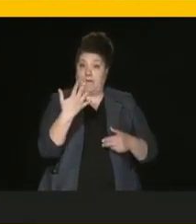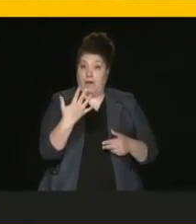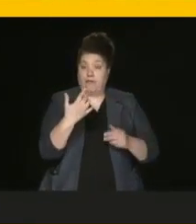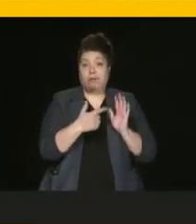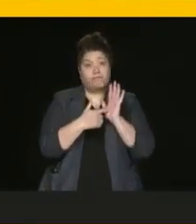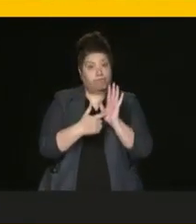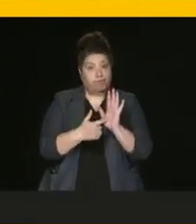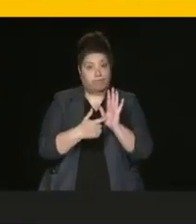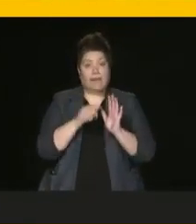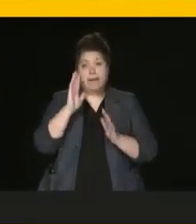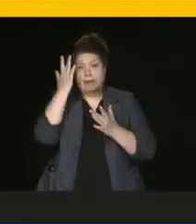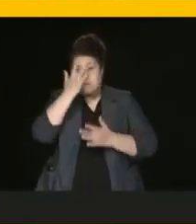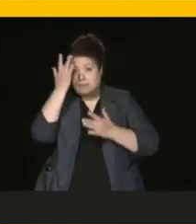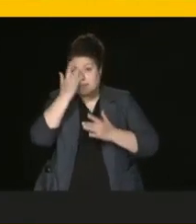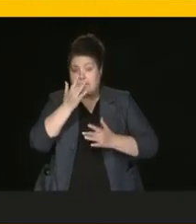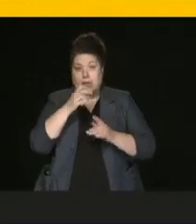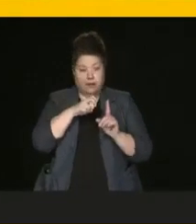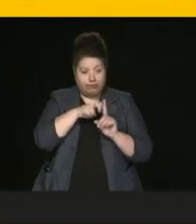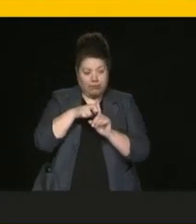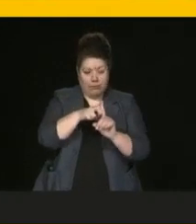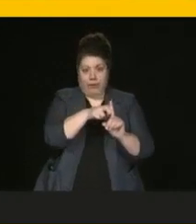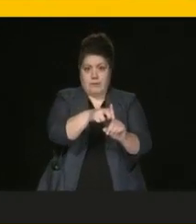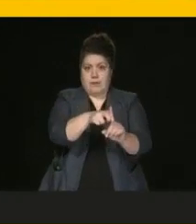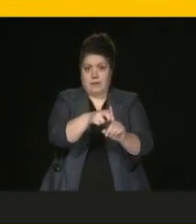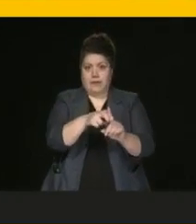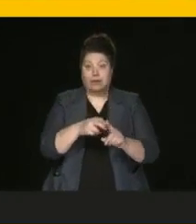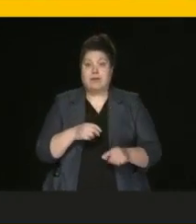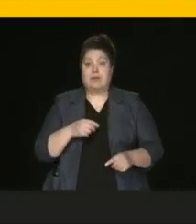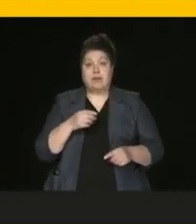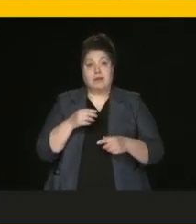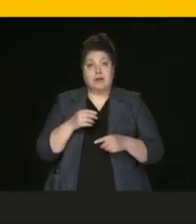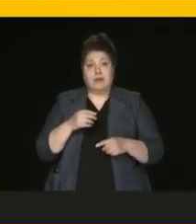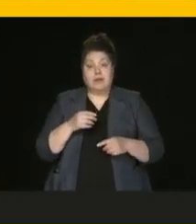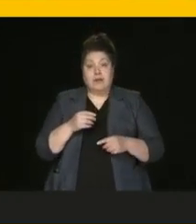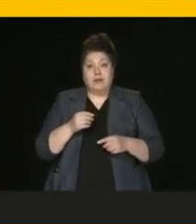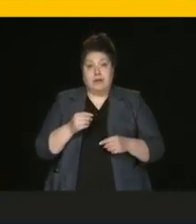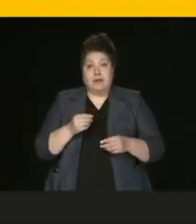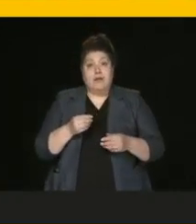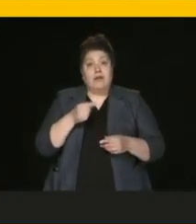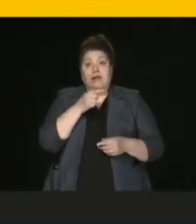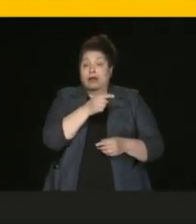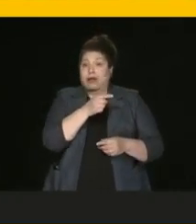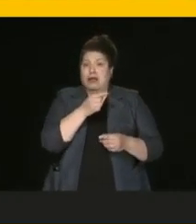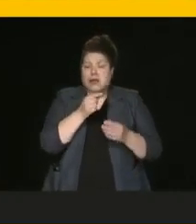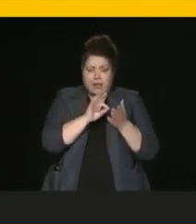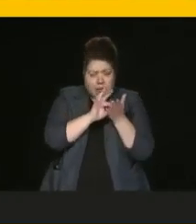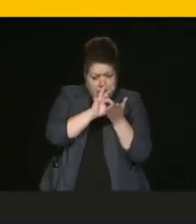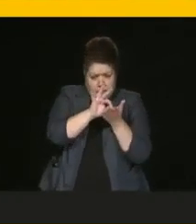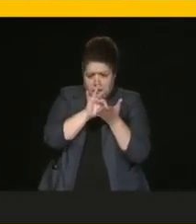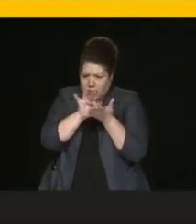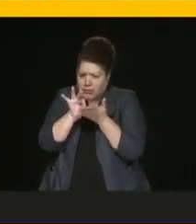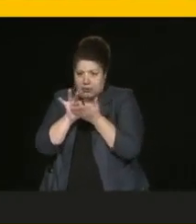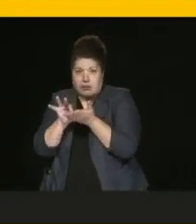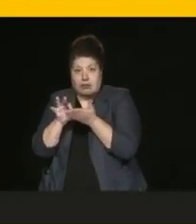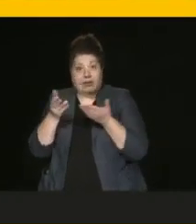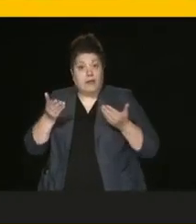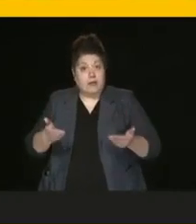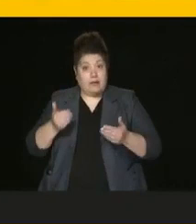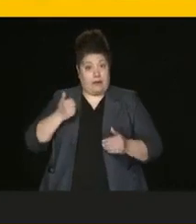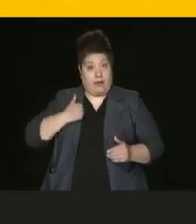Canada today. Slide 6. The epidemiological picture in Canada continues to show that there